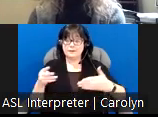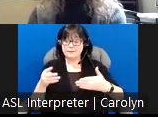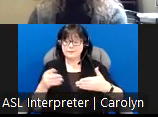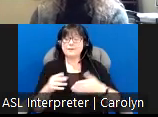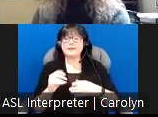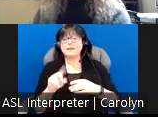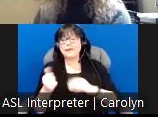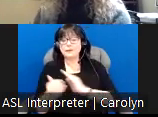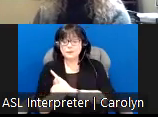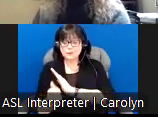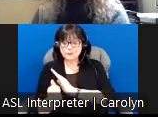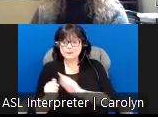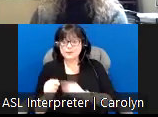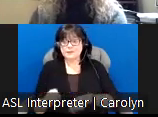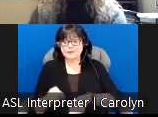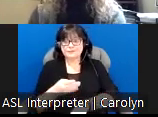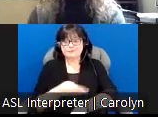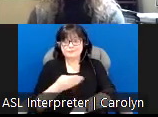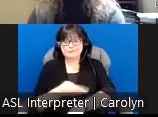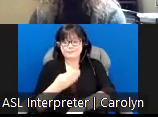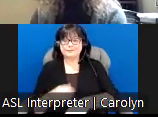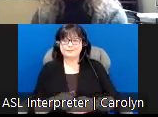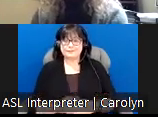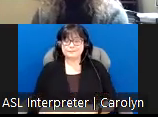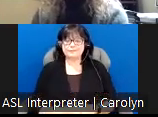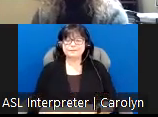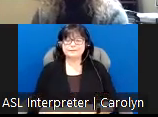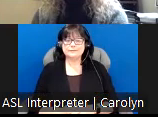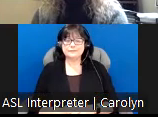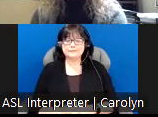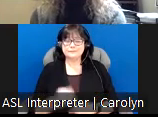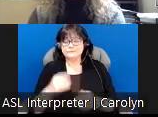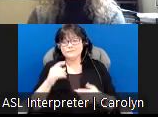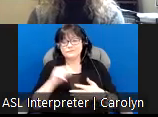skills that a student would need to work in an online environment.